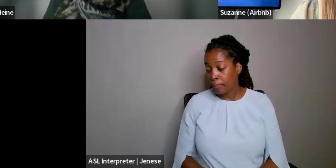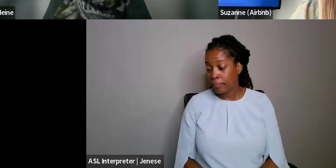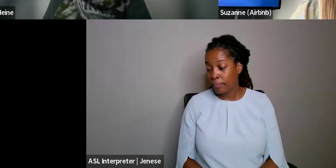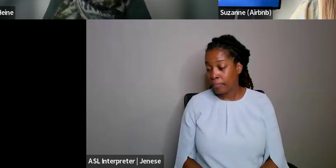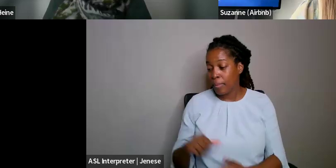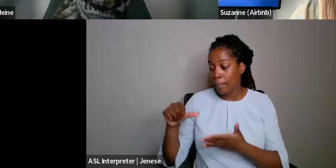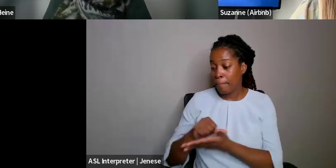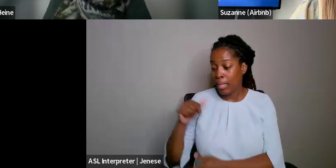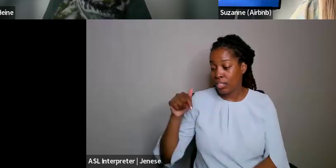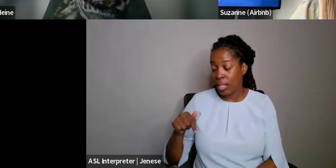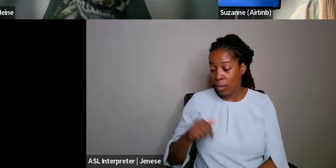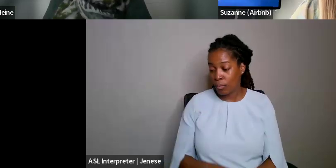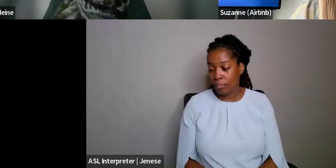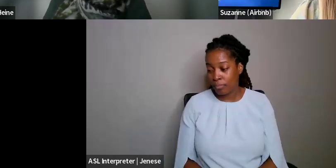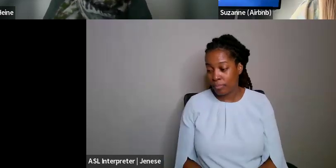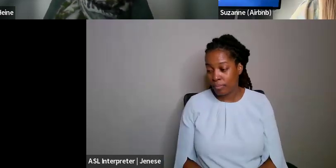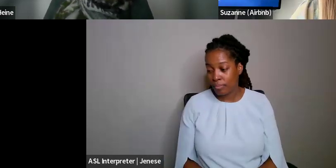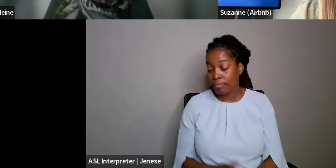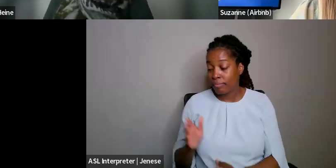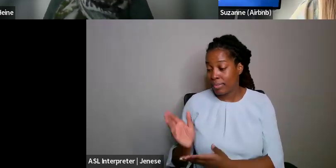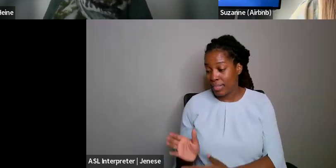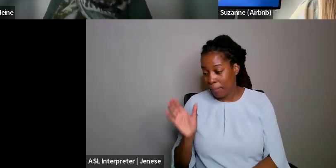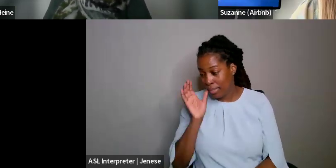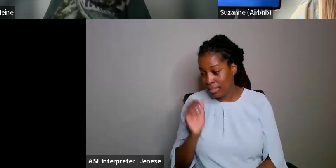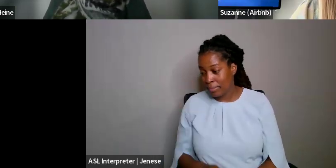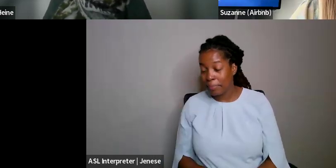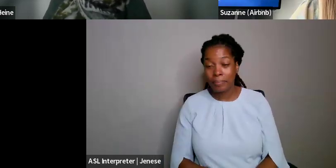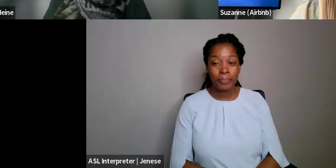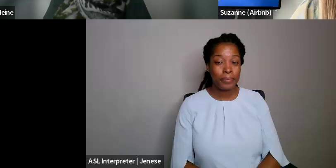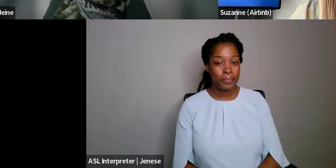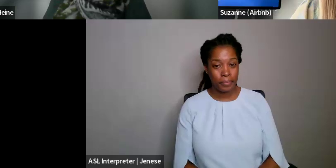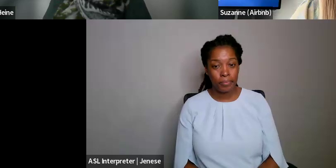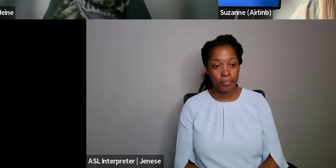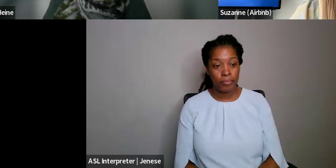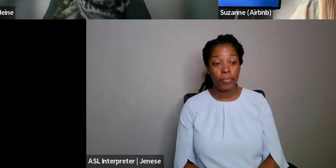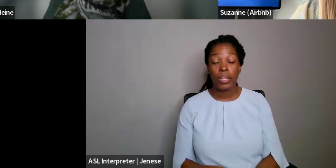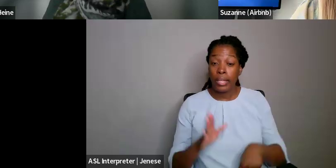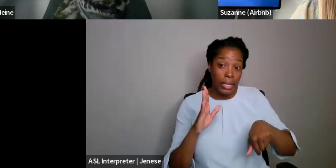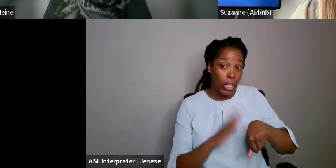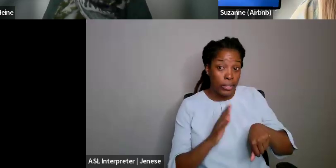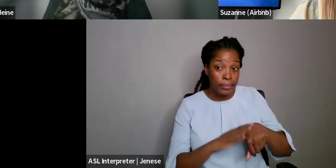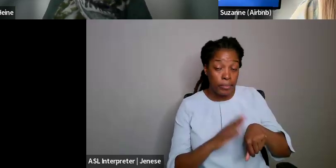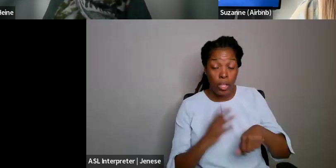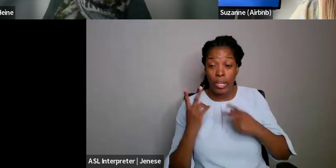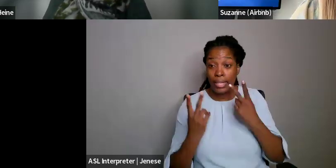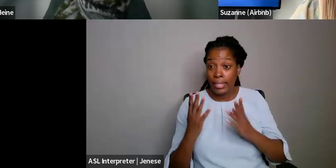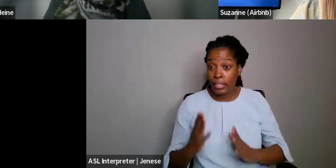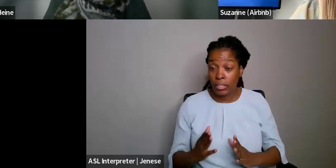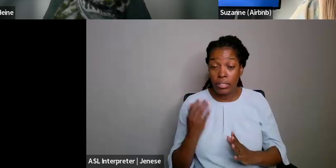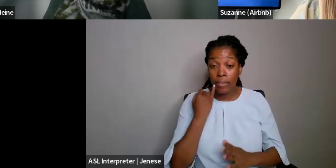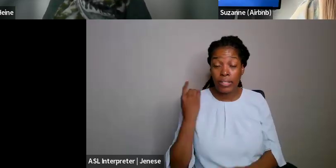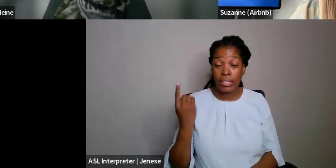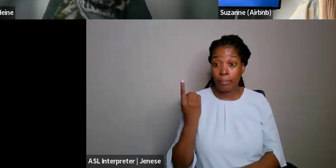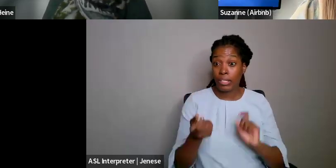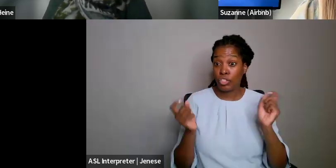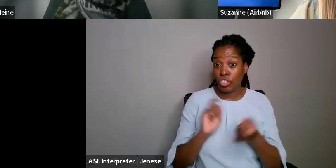page down, stop listening, and then alerting guests if something in your listing